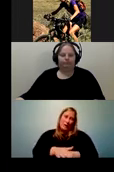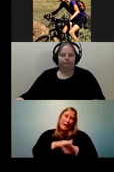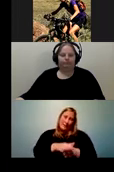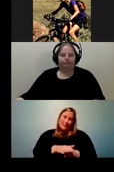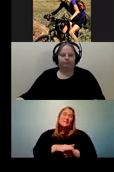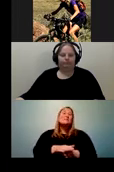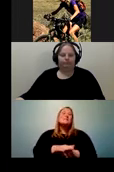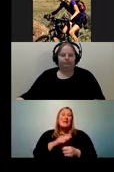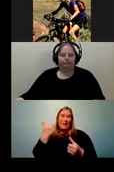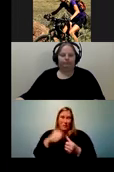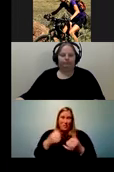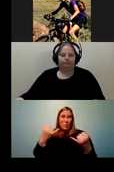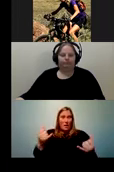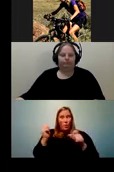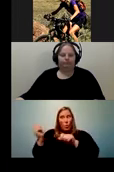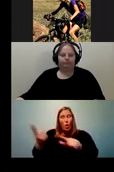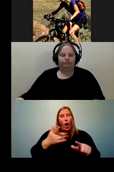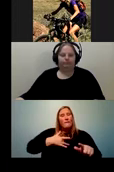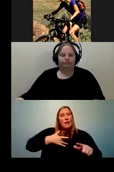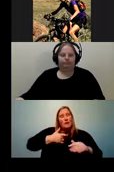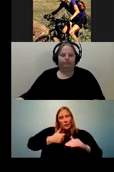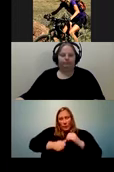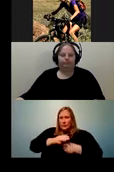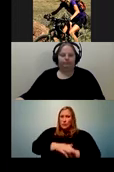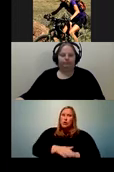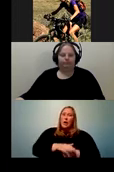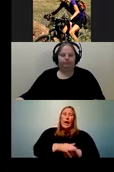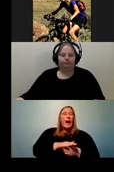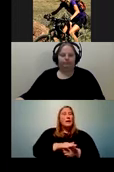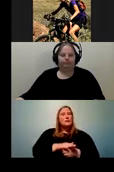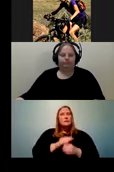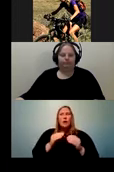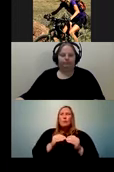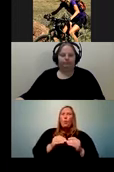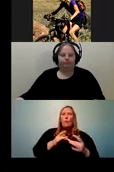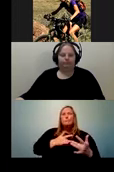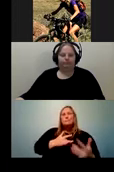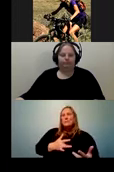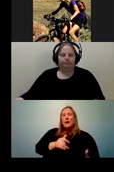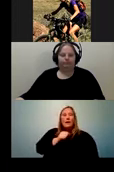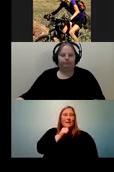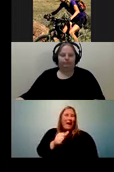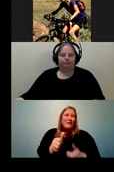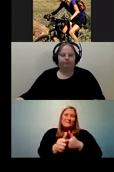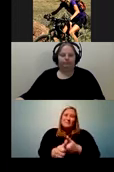of stress, we are more likely to behave unethically